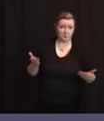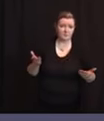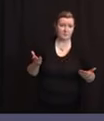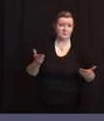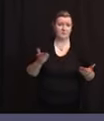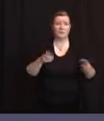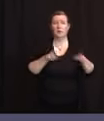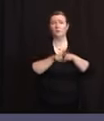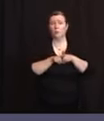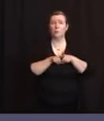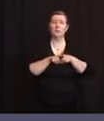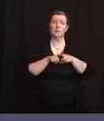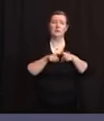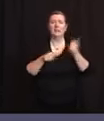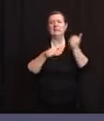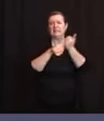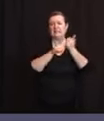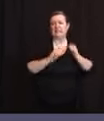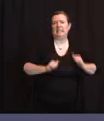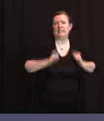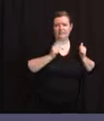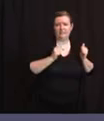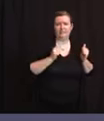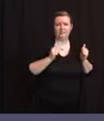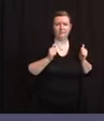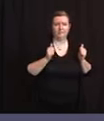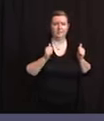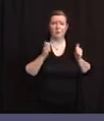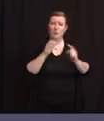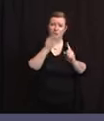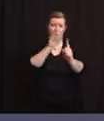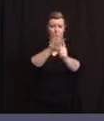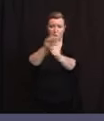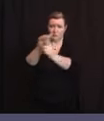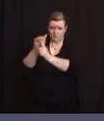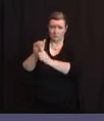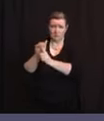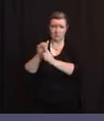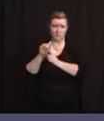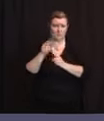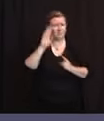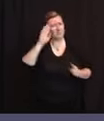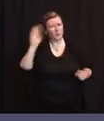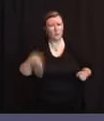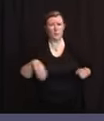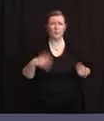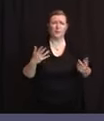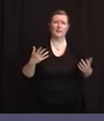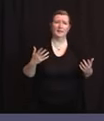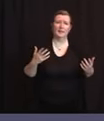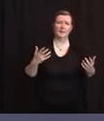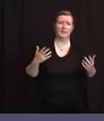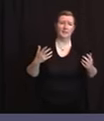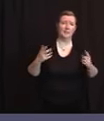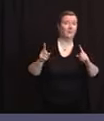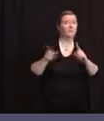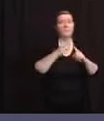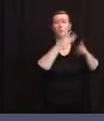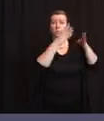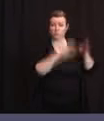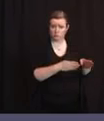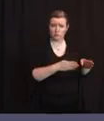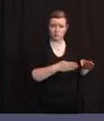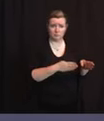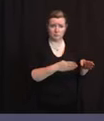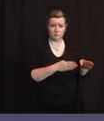living. To remind all of you, as you know, our first case was identified